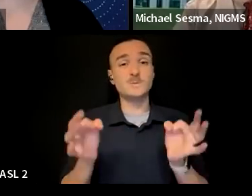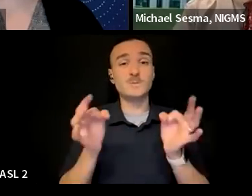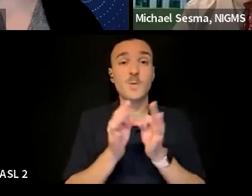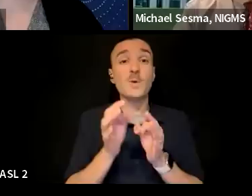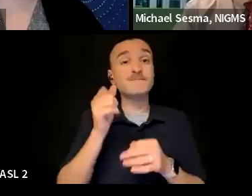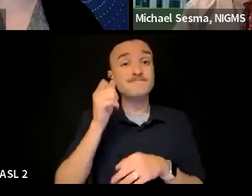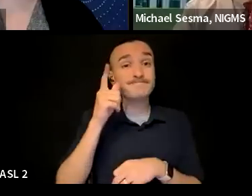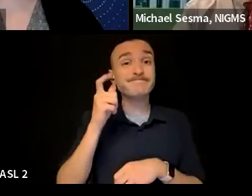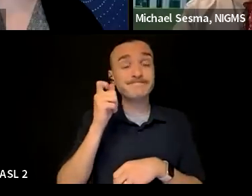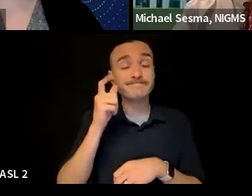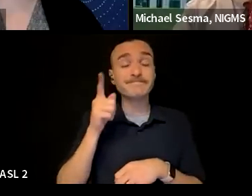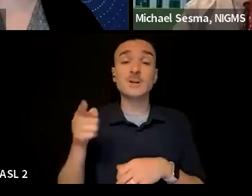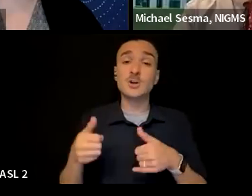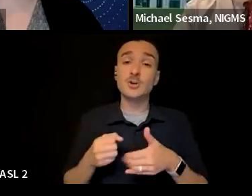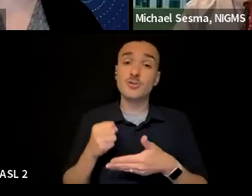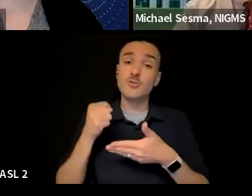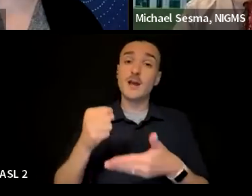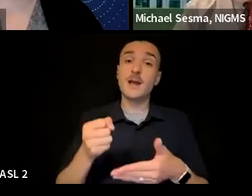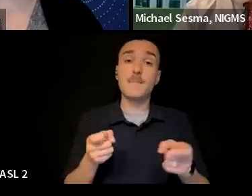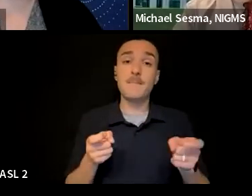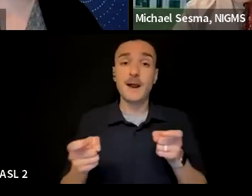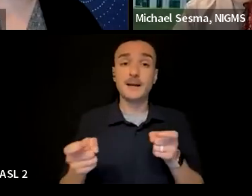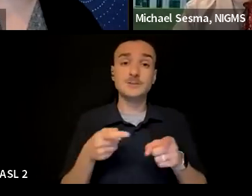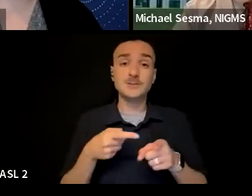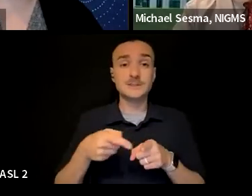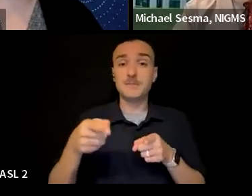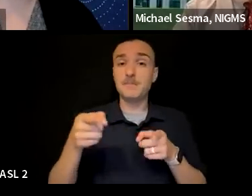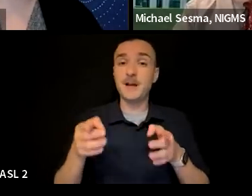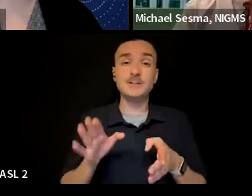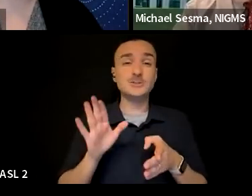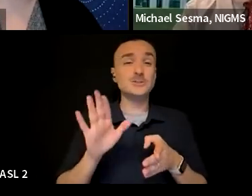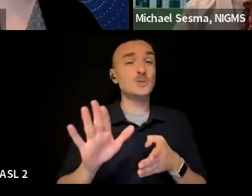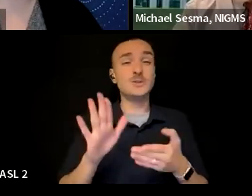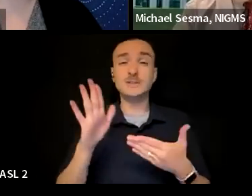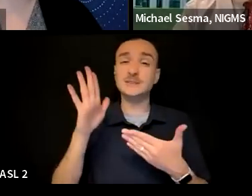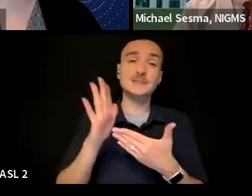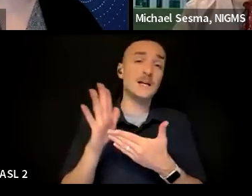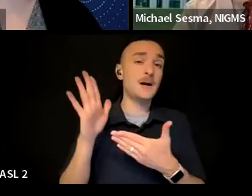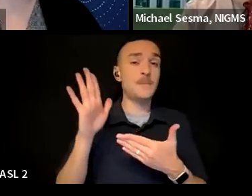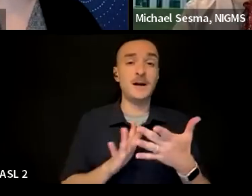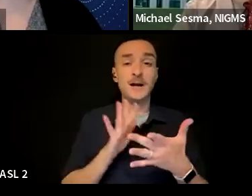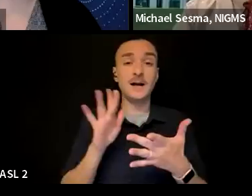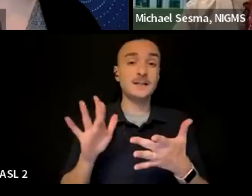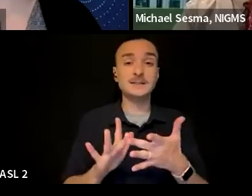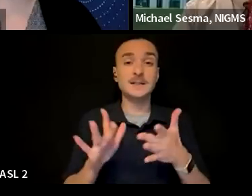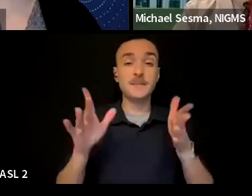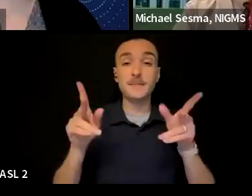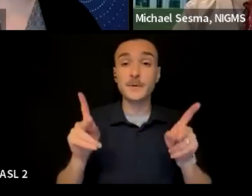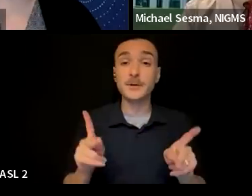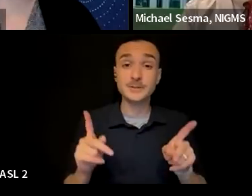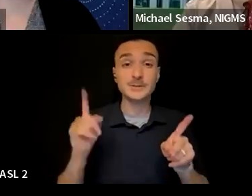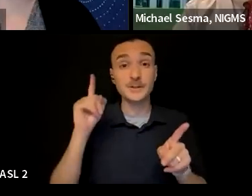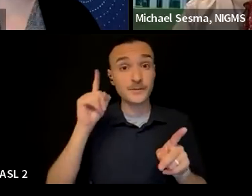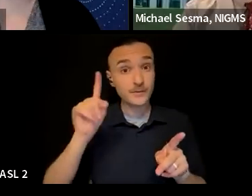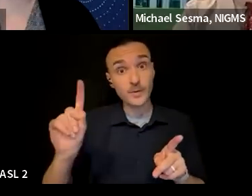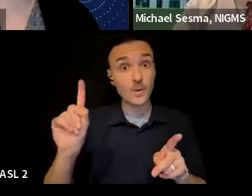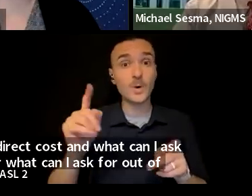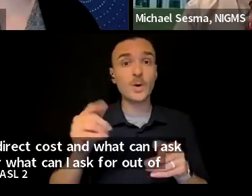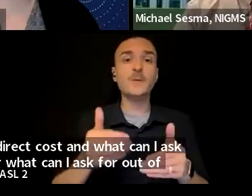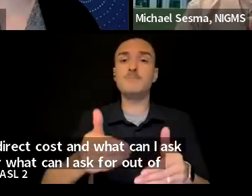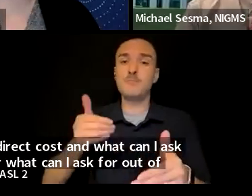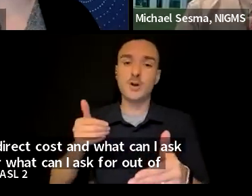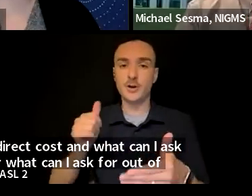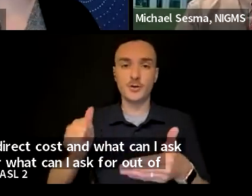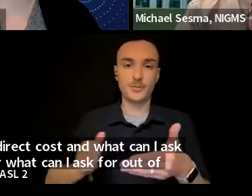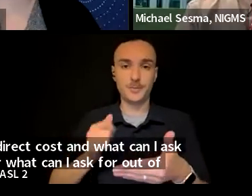management specialist is your number one contact for prior approval requests. That's where the official requests really need to be submitted.